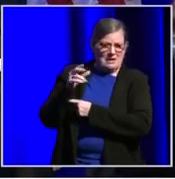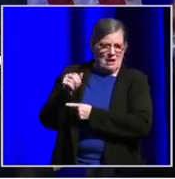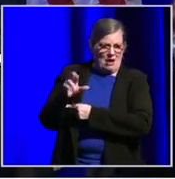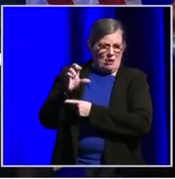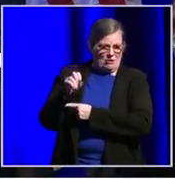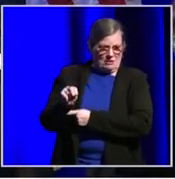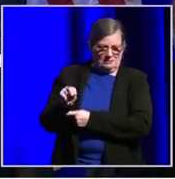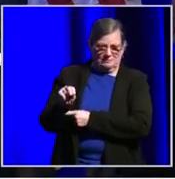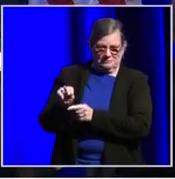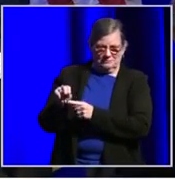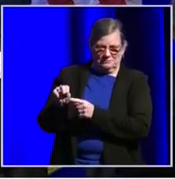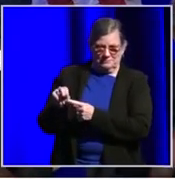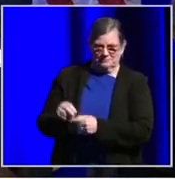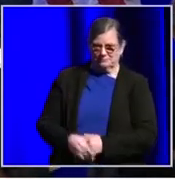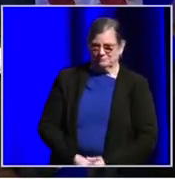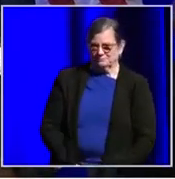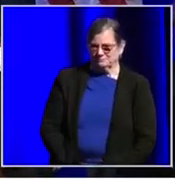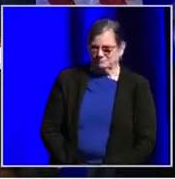Phil Mendelson.